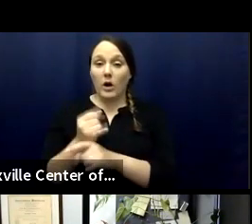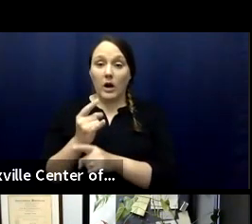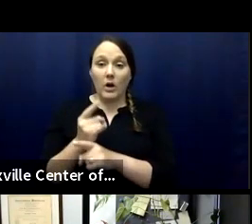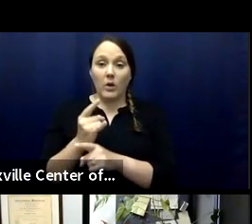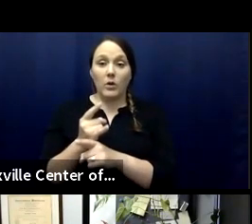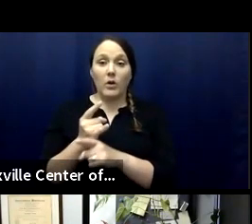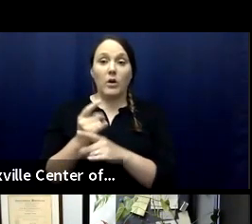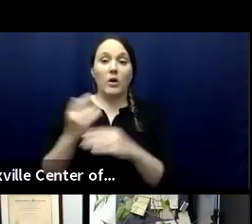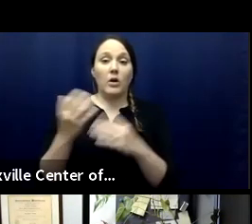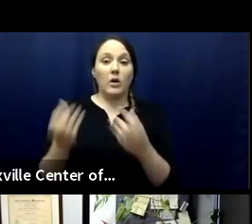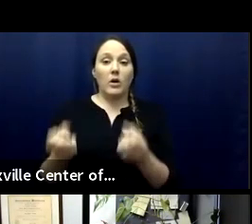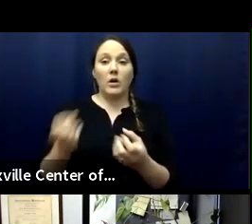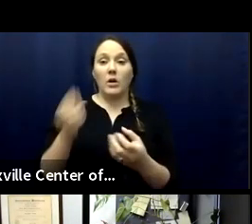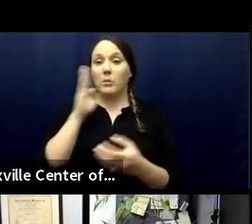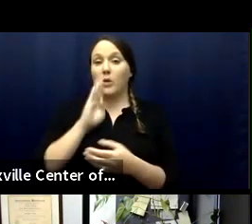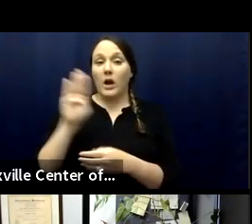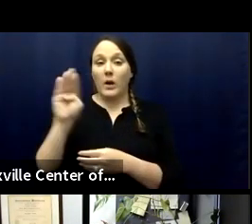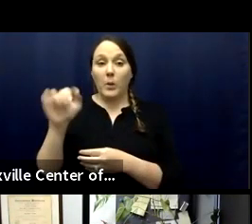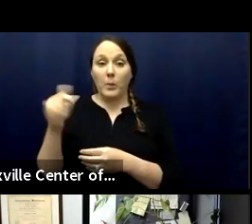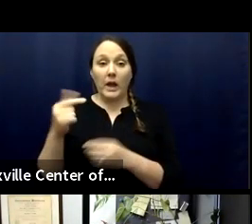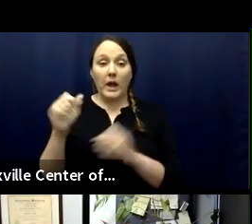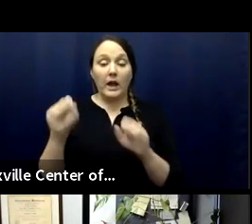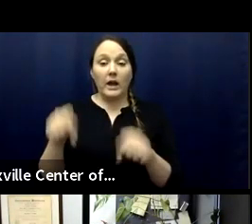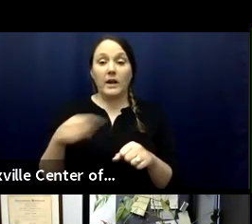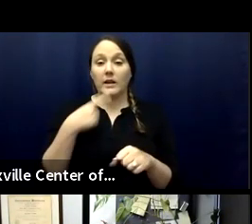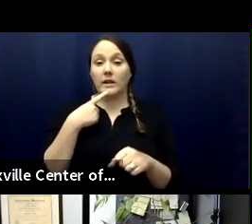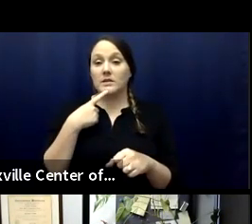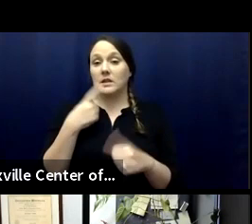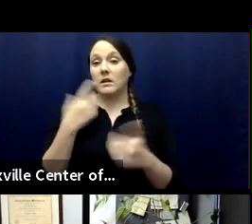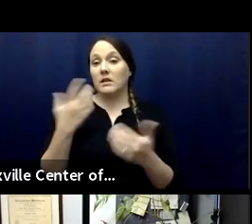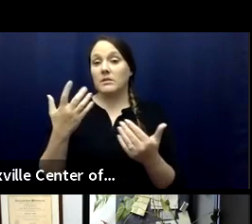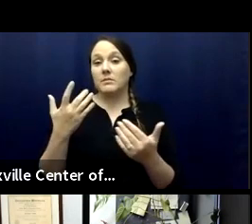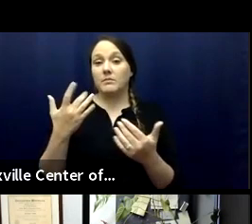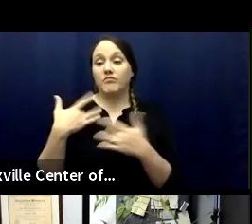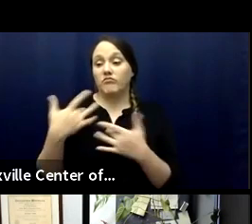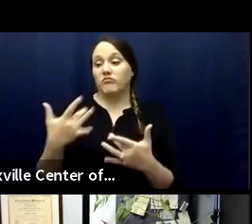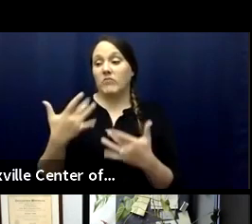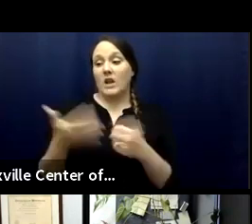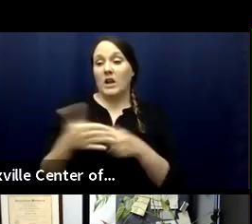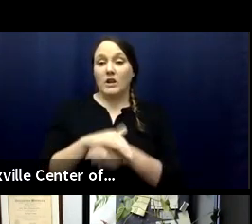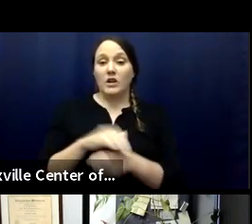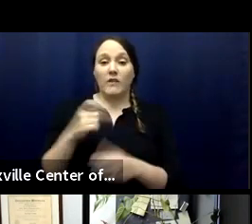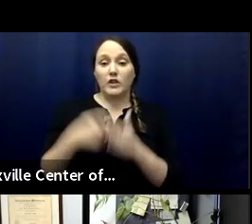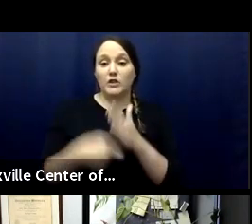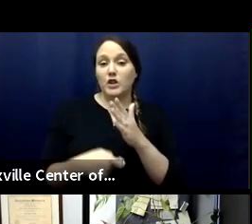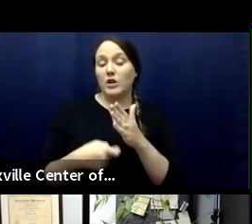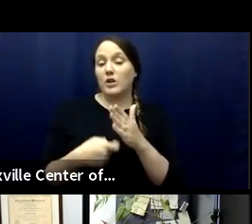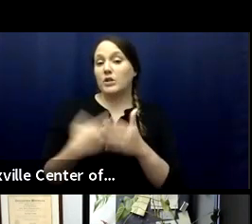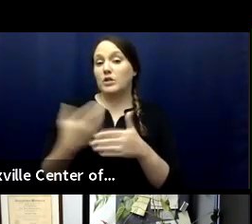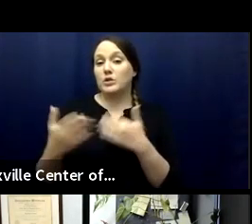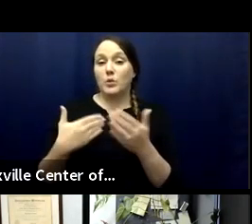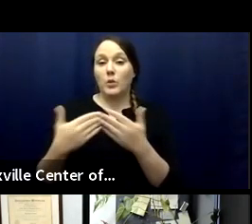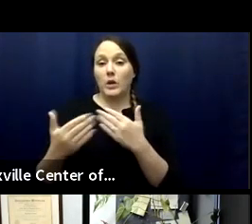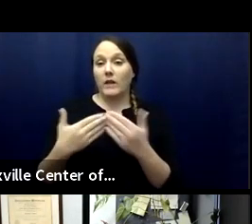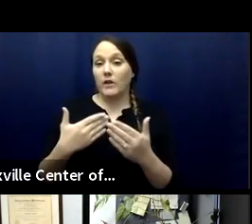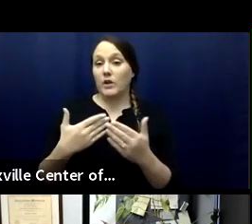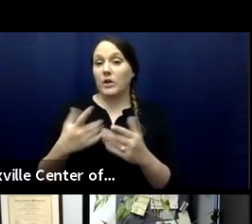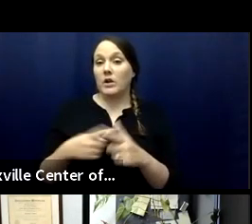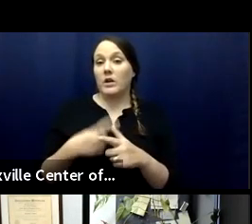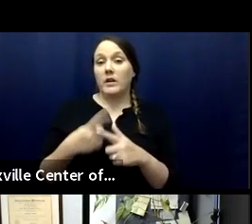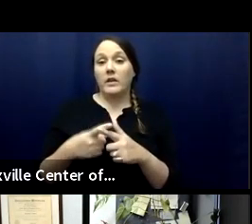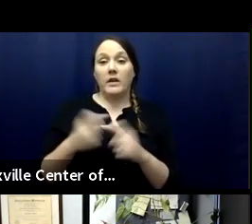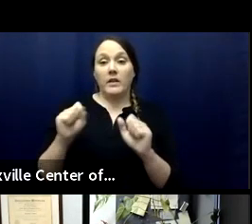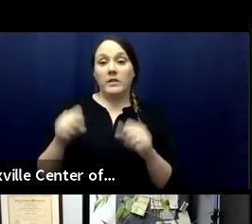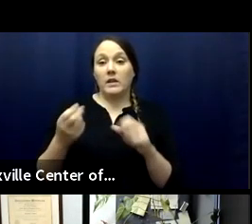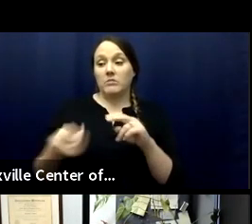for a brown bag to just say, if they normally would have a cover charge or whatever, to just up